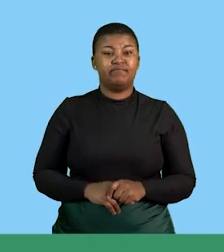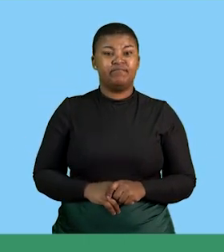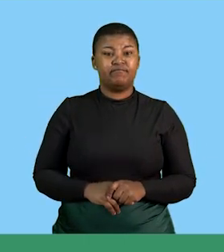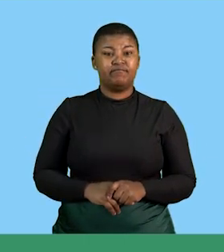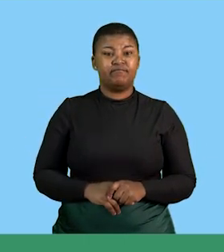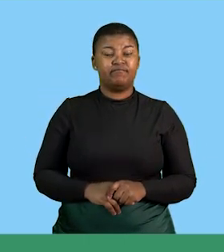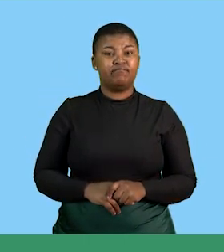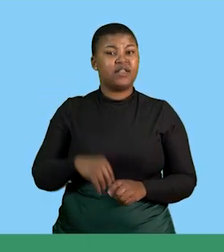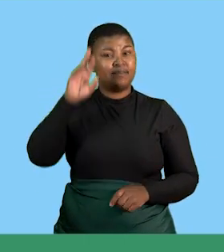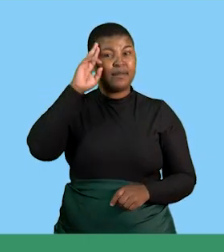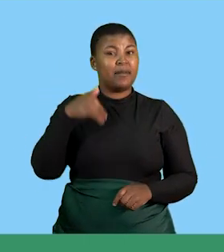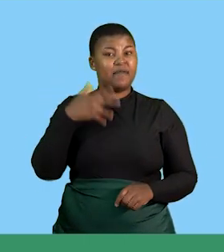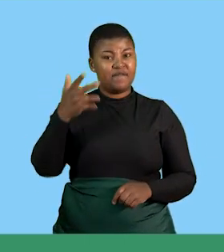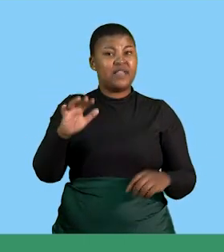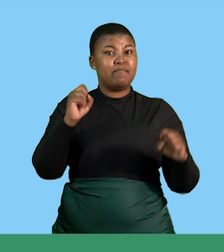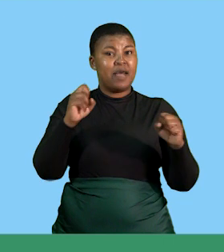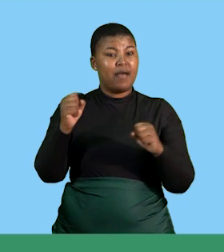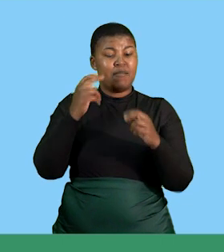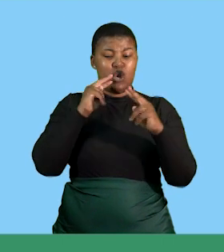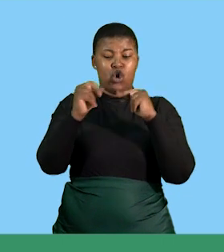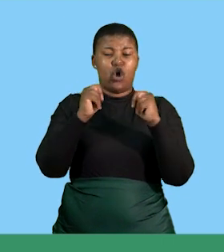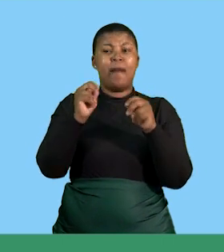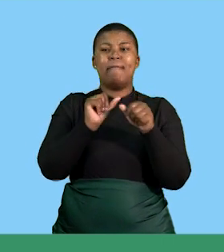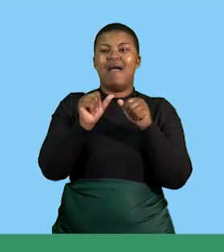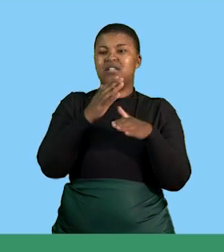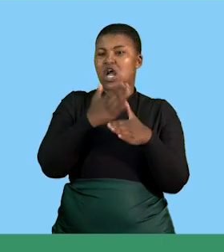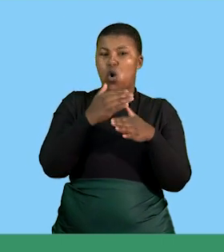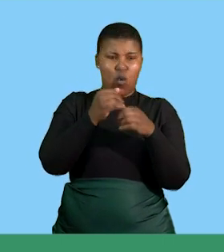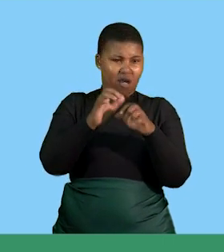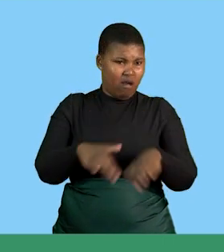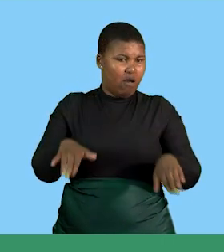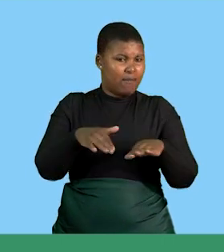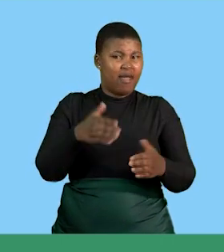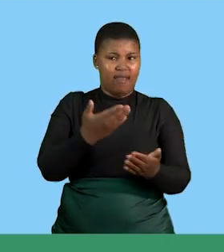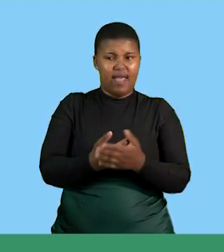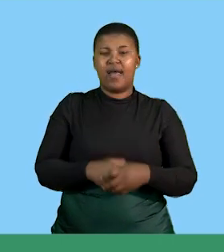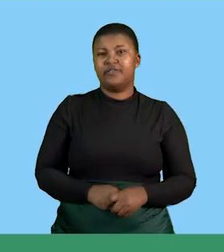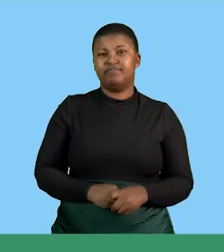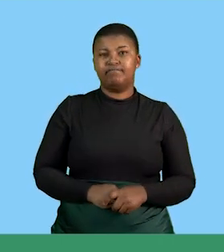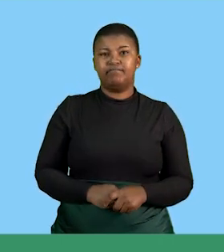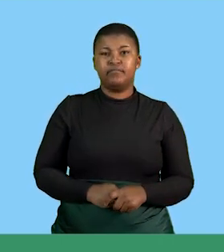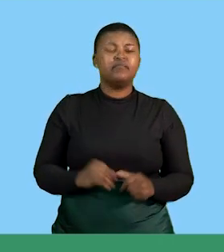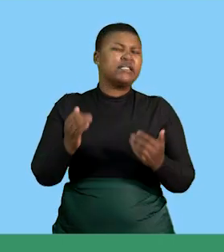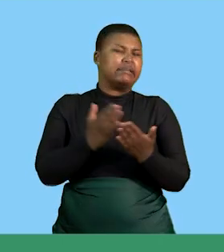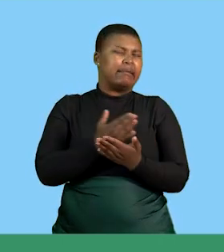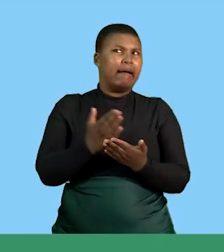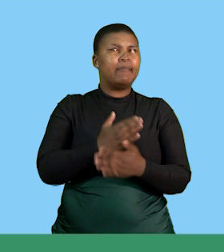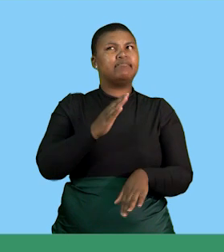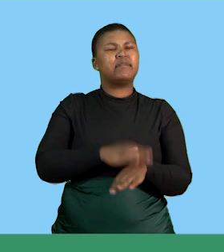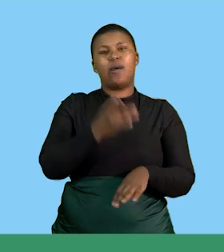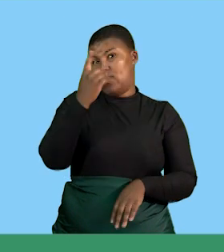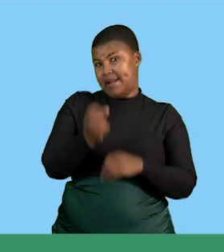better working conditions. And sometimes what happens if an employee is in trouble, they will get